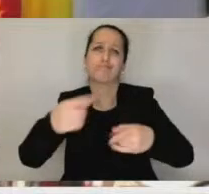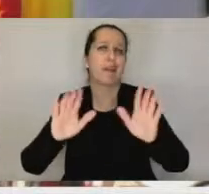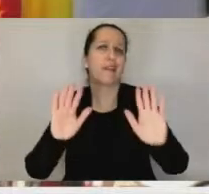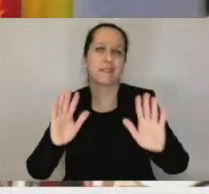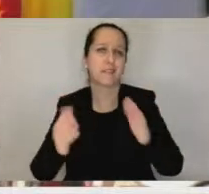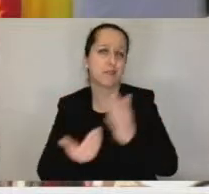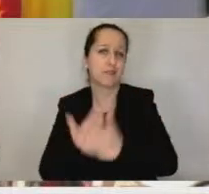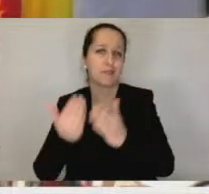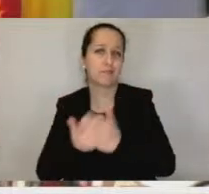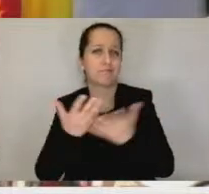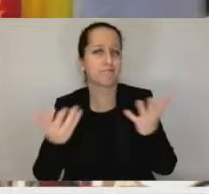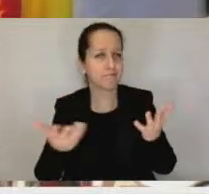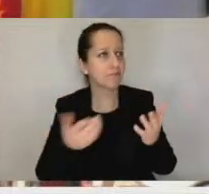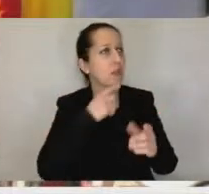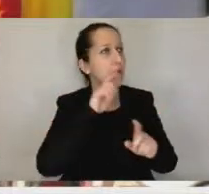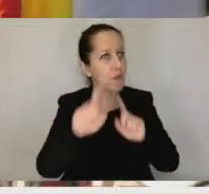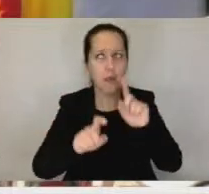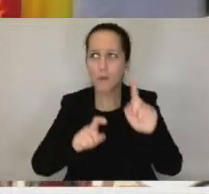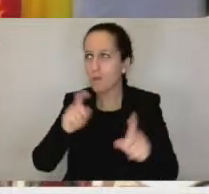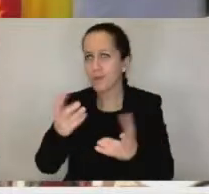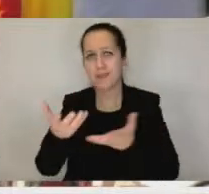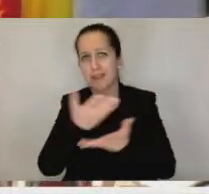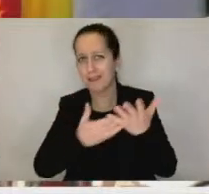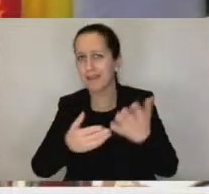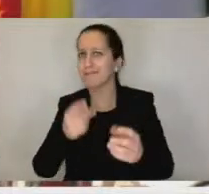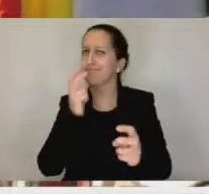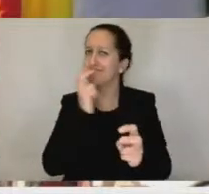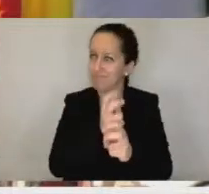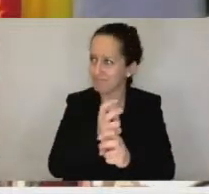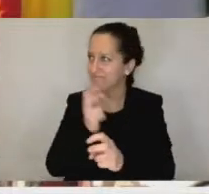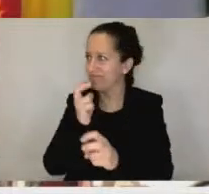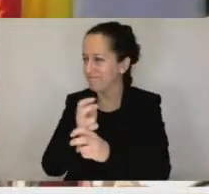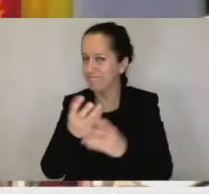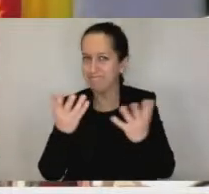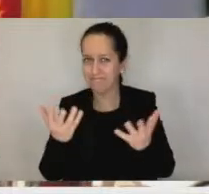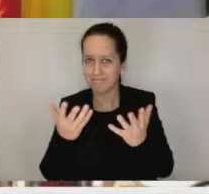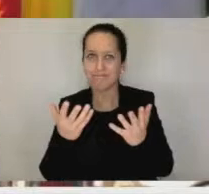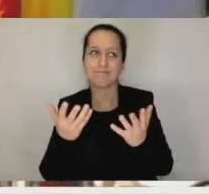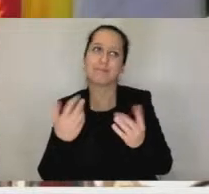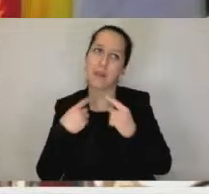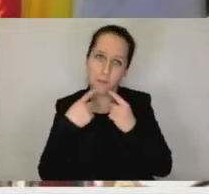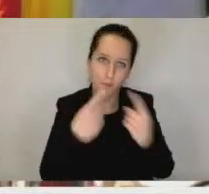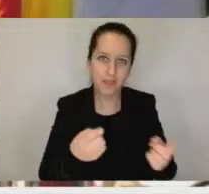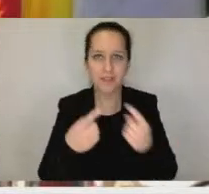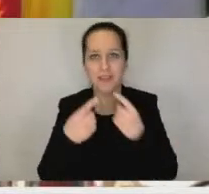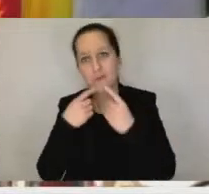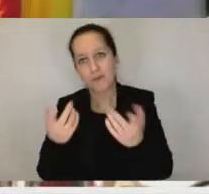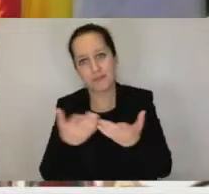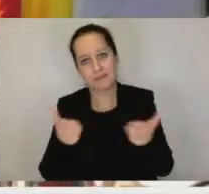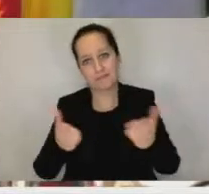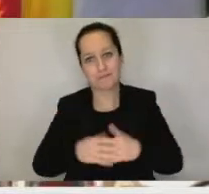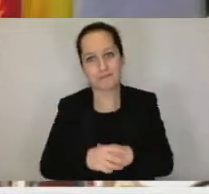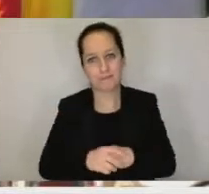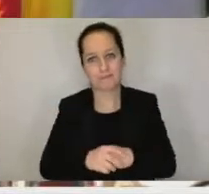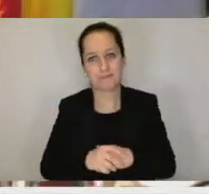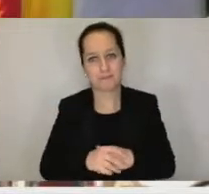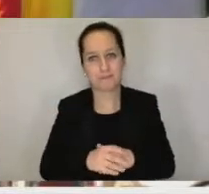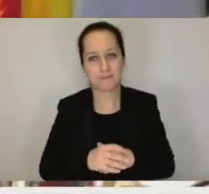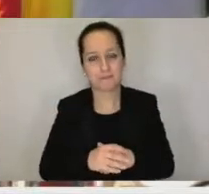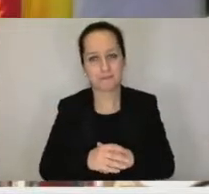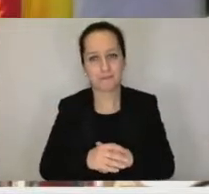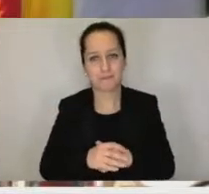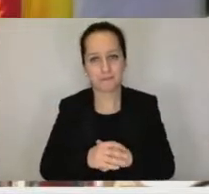get away with it and you might have an answer. And I've got only a very partial answer. But it applies, I think, both